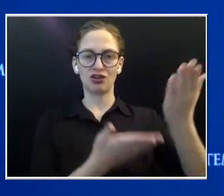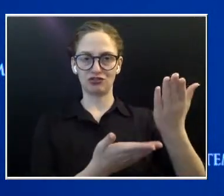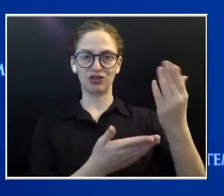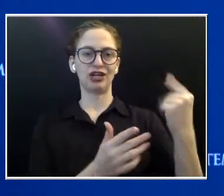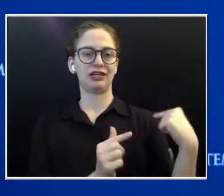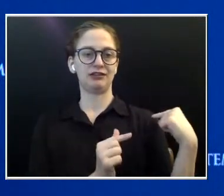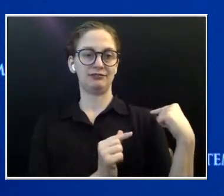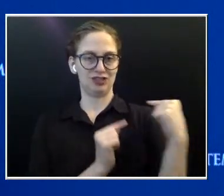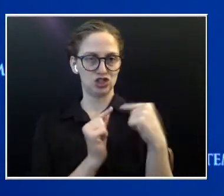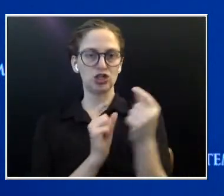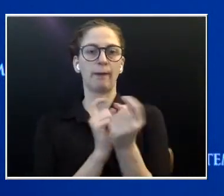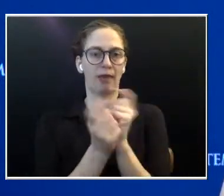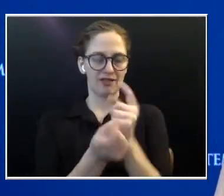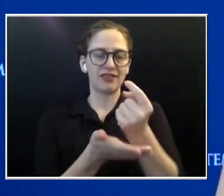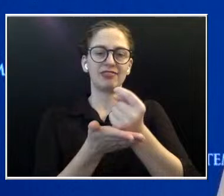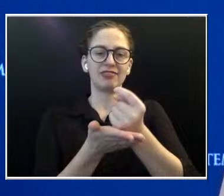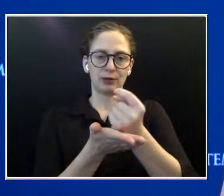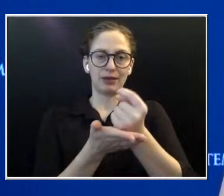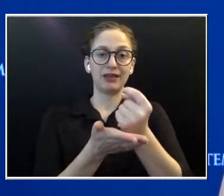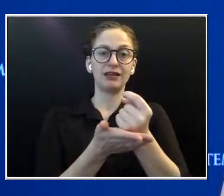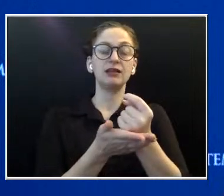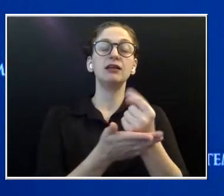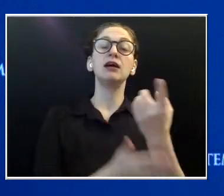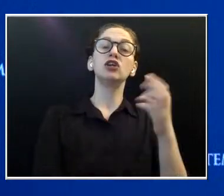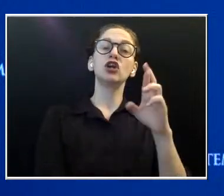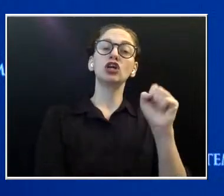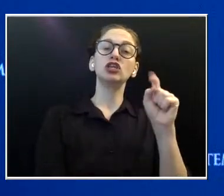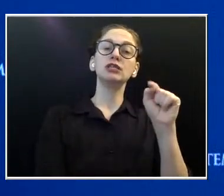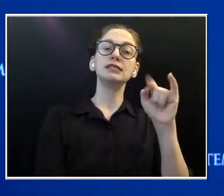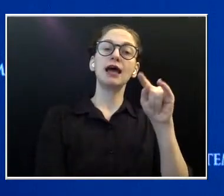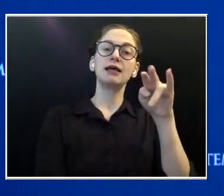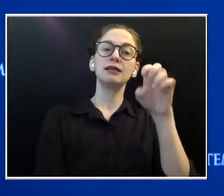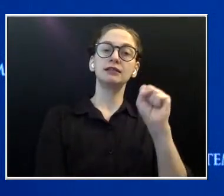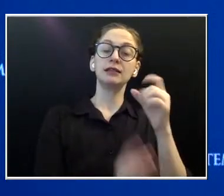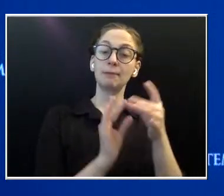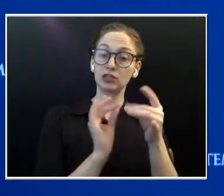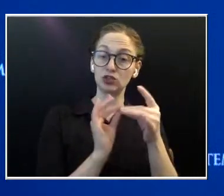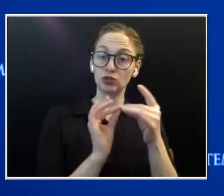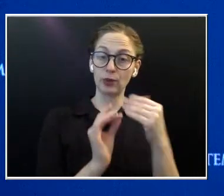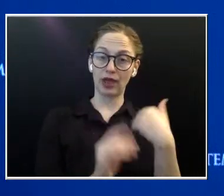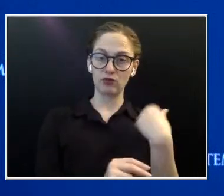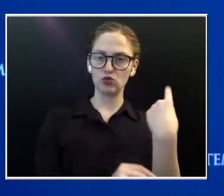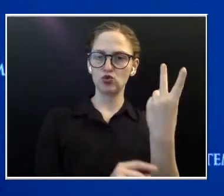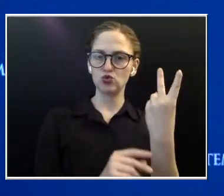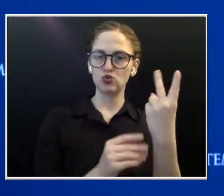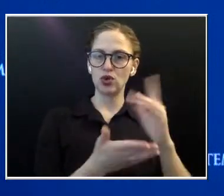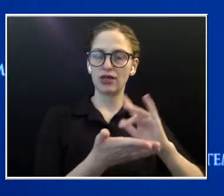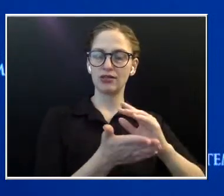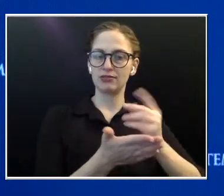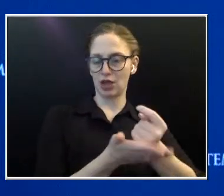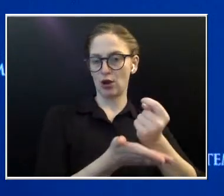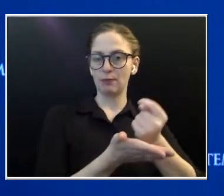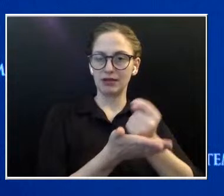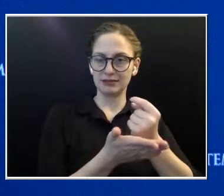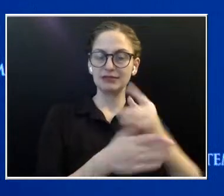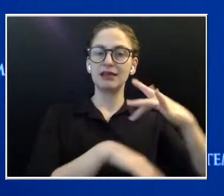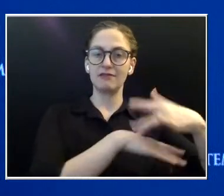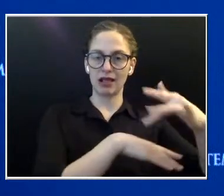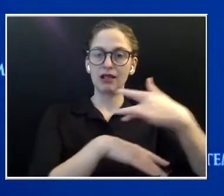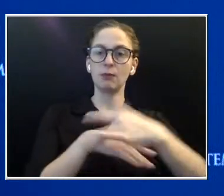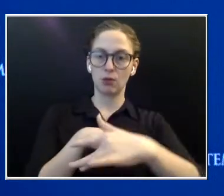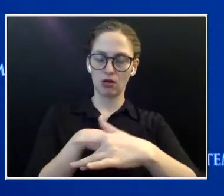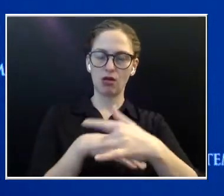therapy. As Dr. Stites mentioned, there are 2 such therapies currently available, a little bit different than each other, but